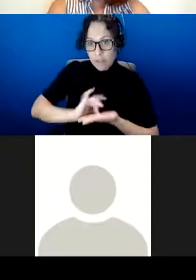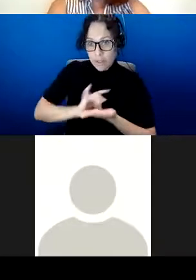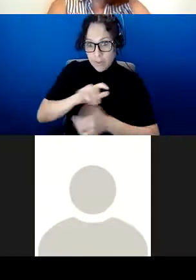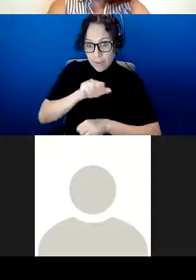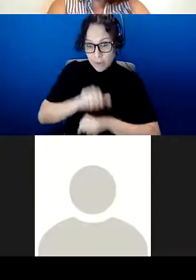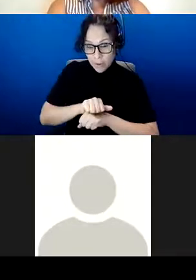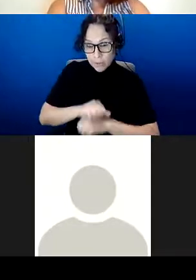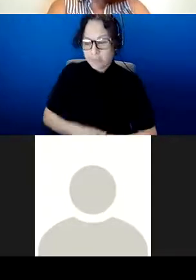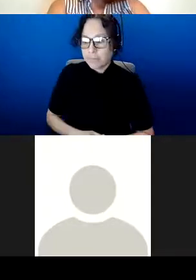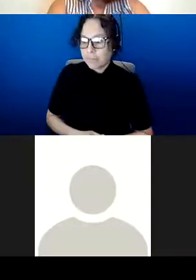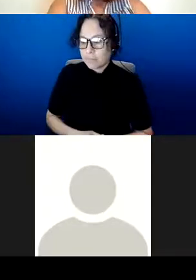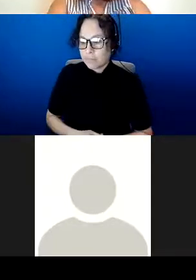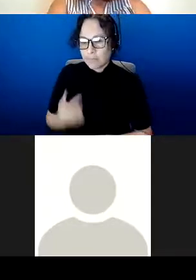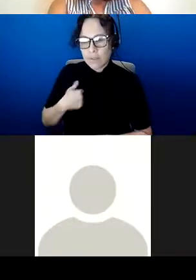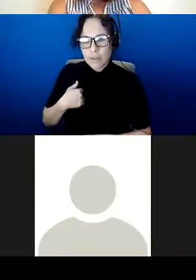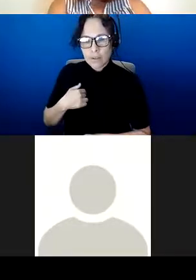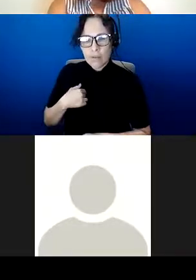to reference the website